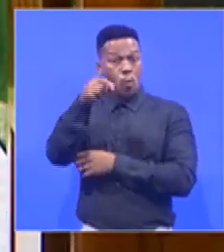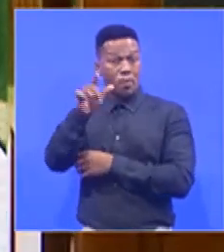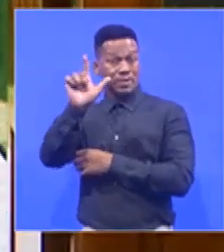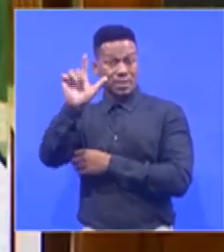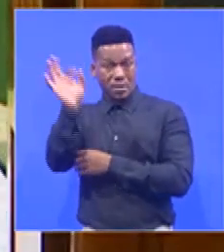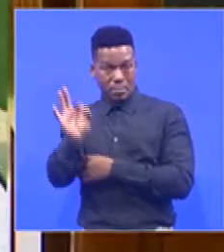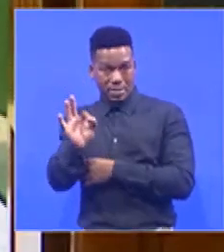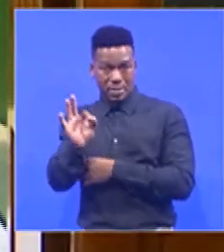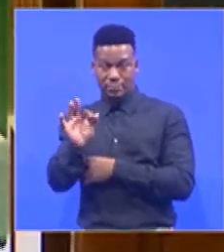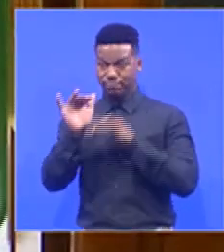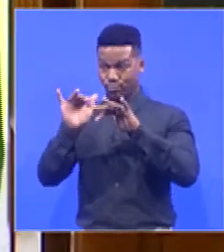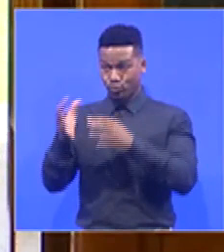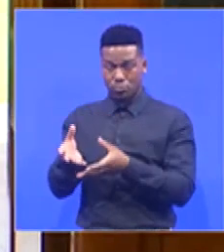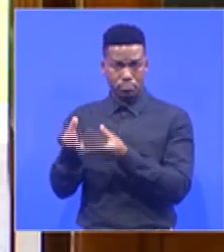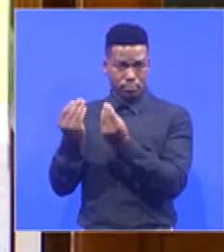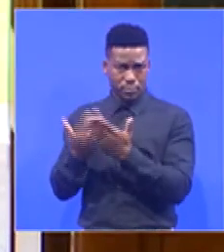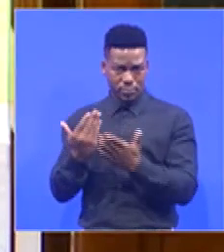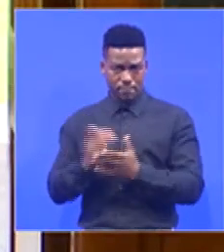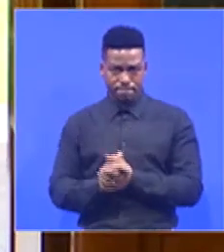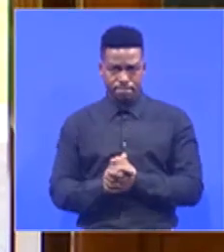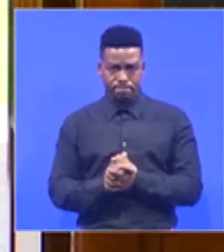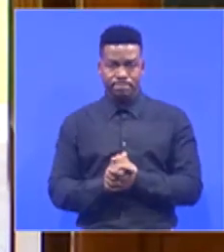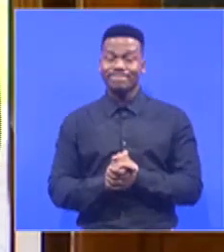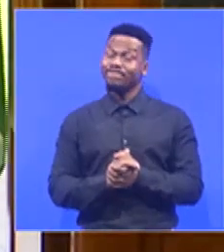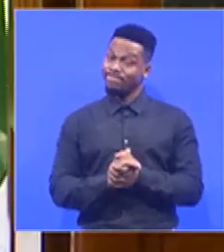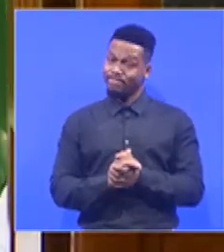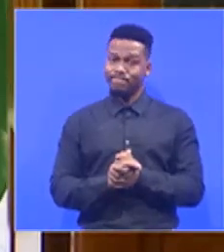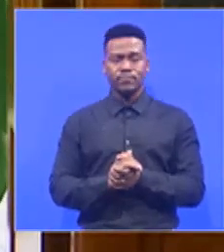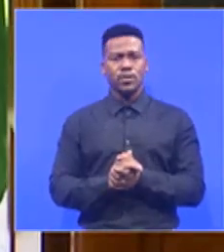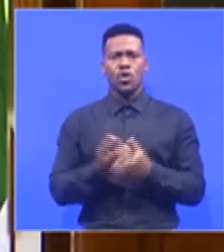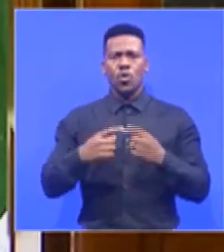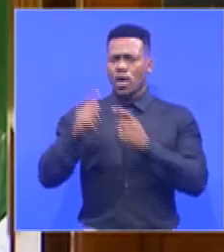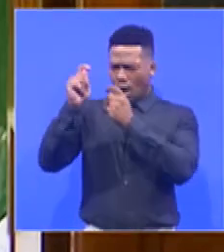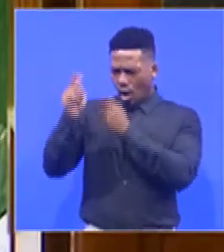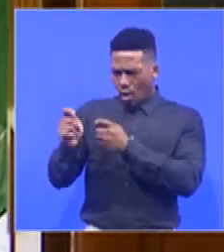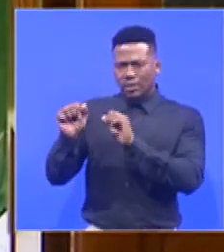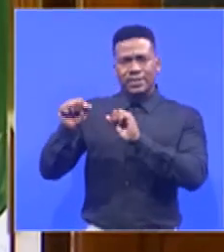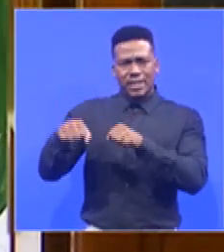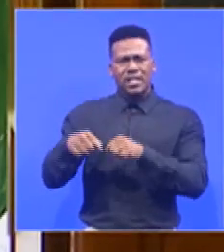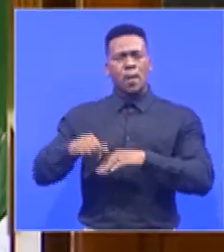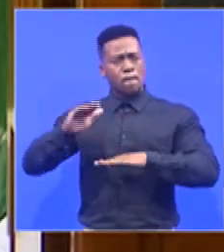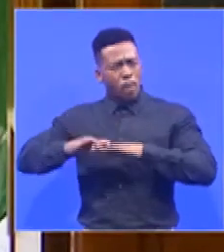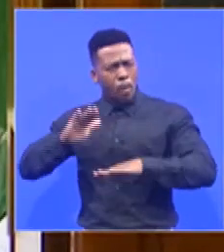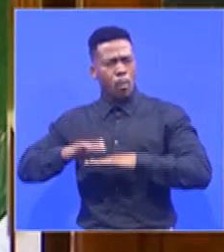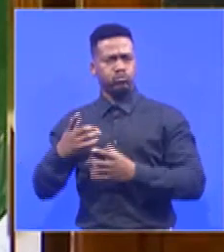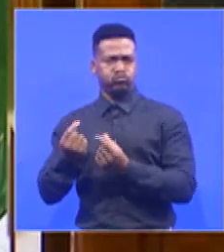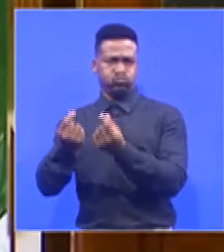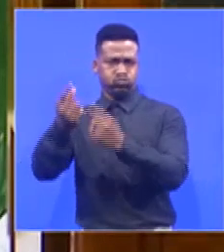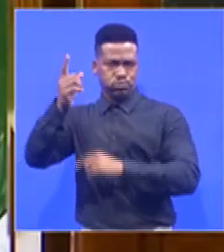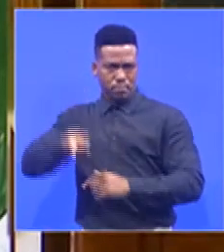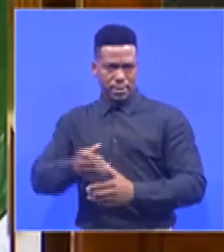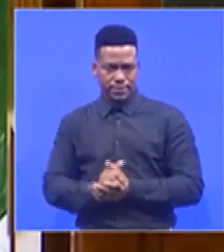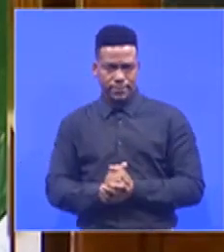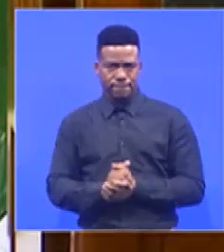94.7% of residents. Nevertheless, we acknowledge that more still needs to be done to